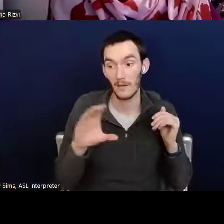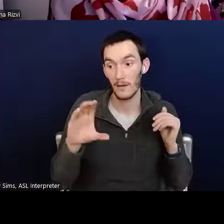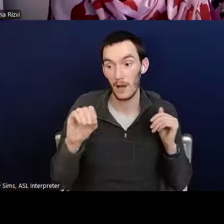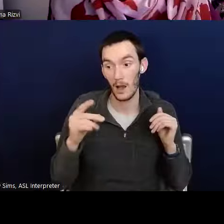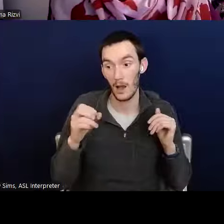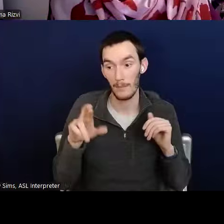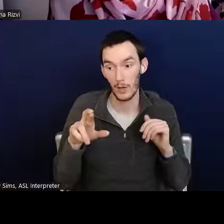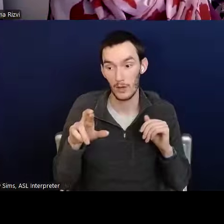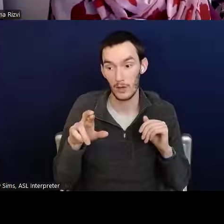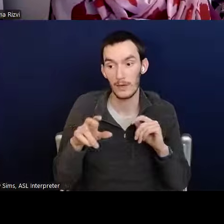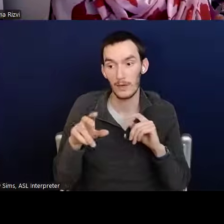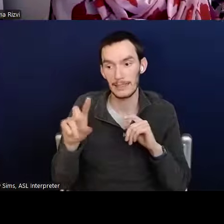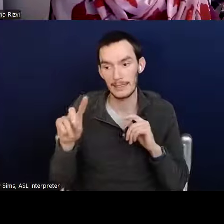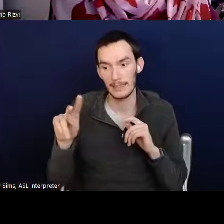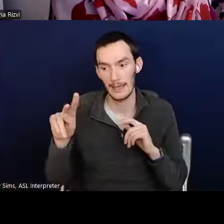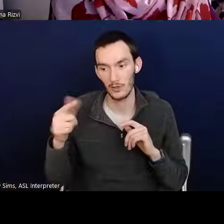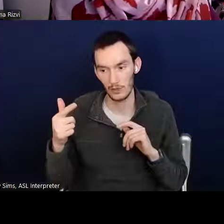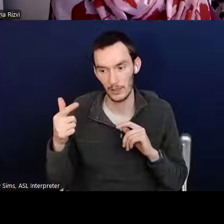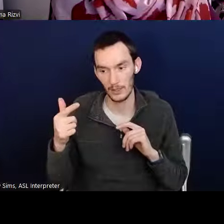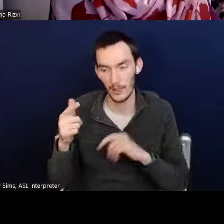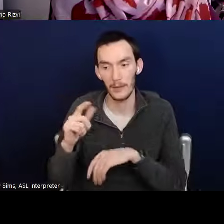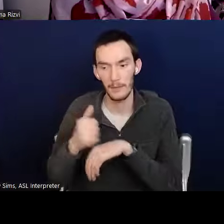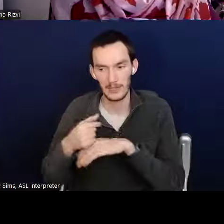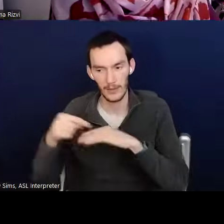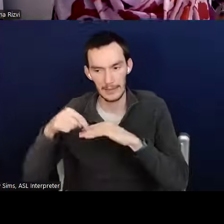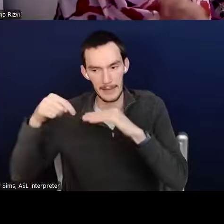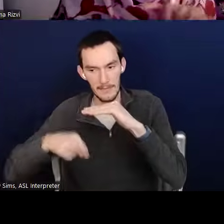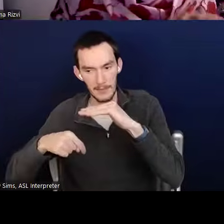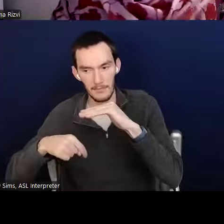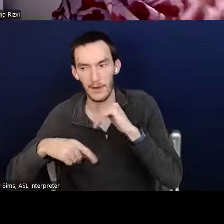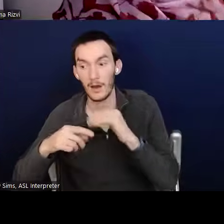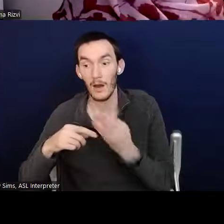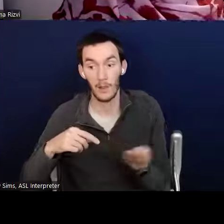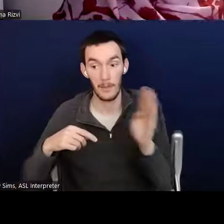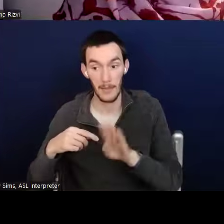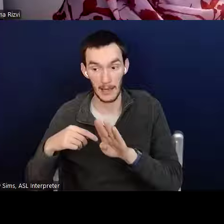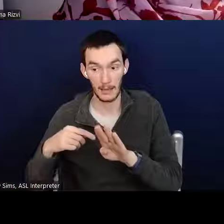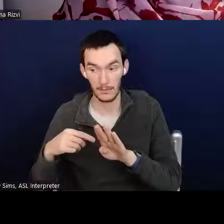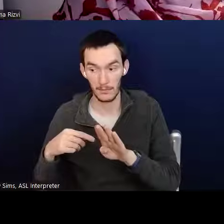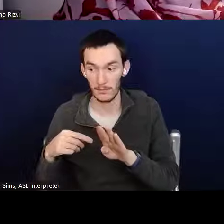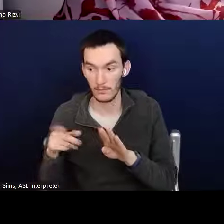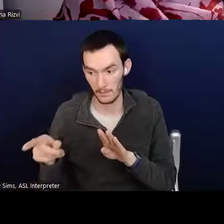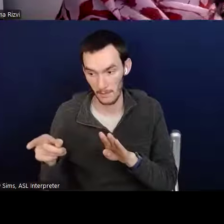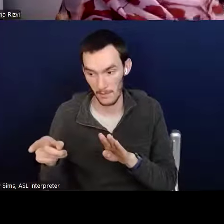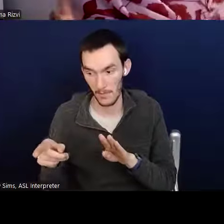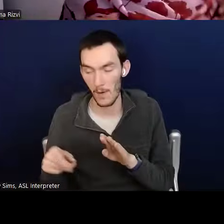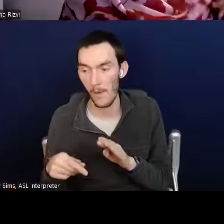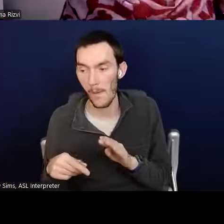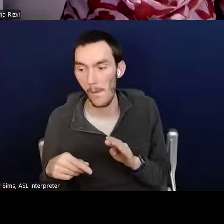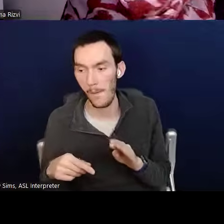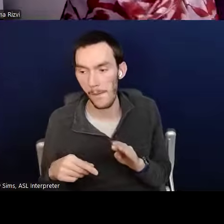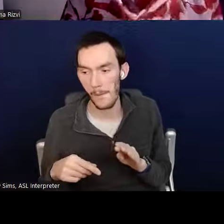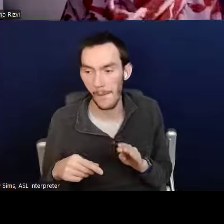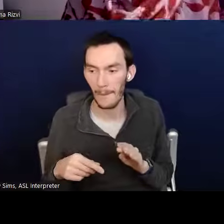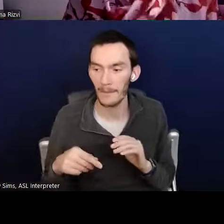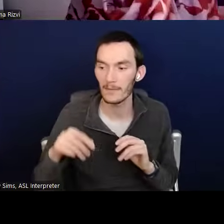at DKG based on the depth of the excavation. On the back side of the accession card, which is this one down here,